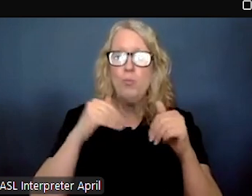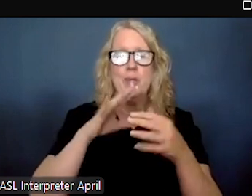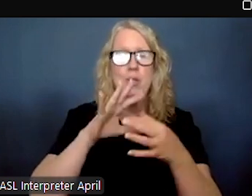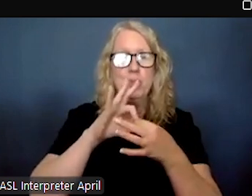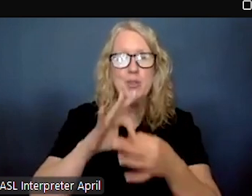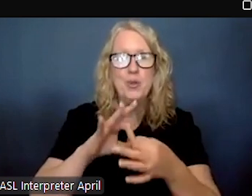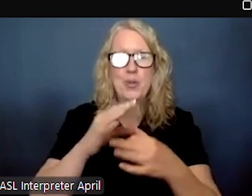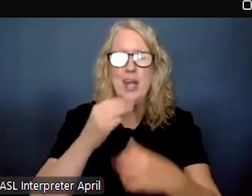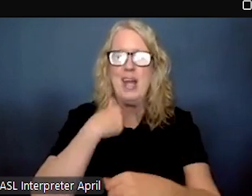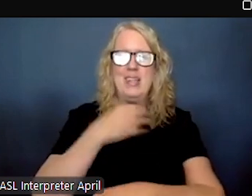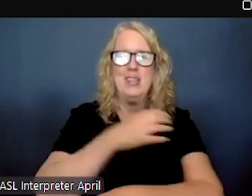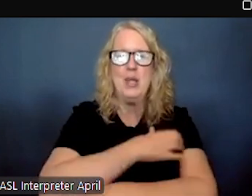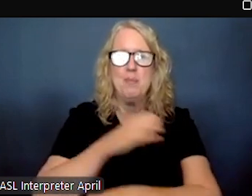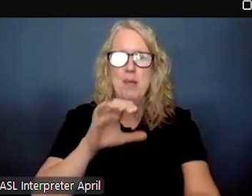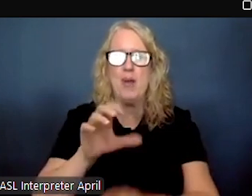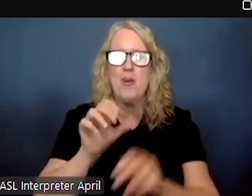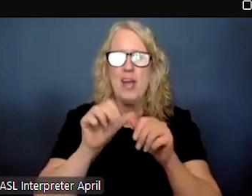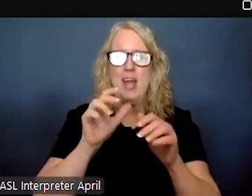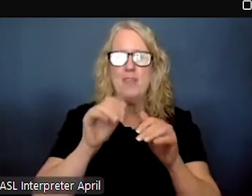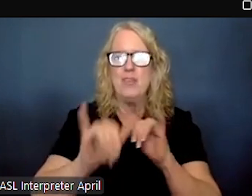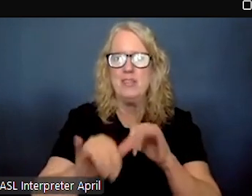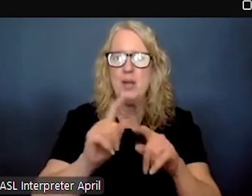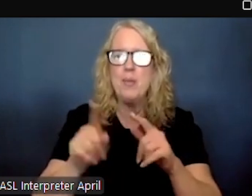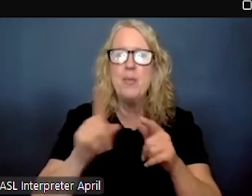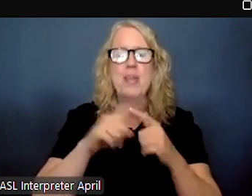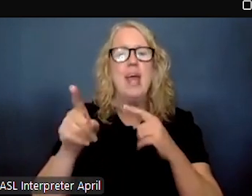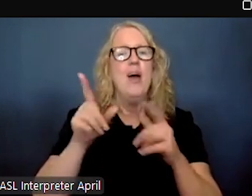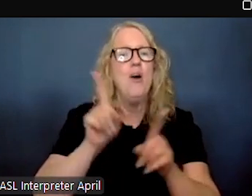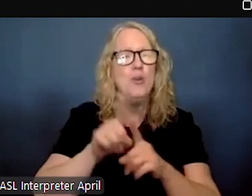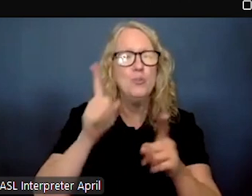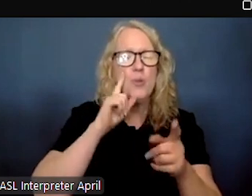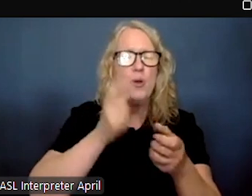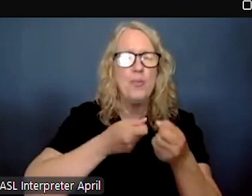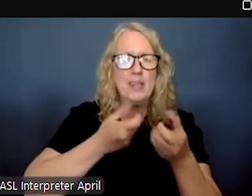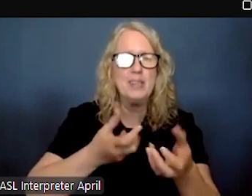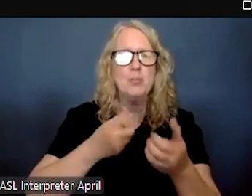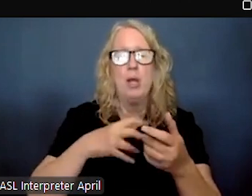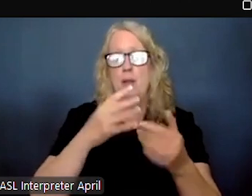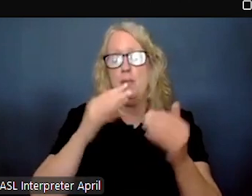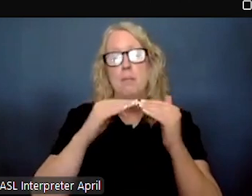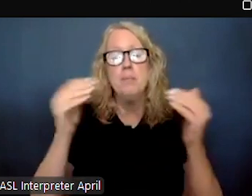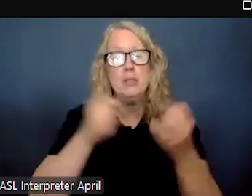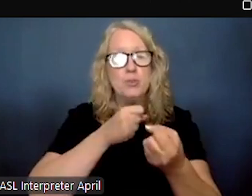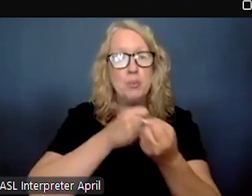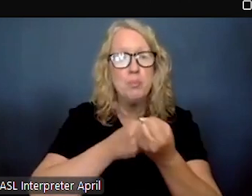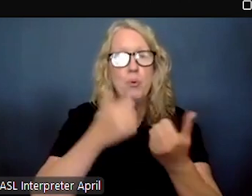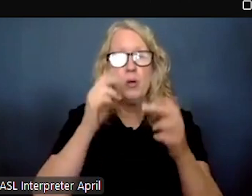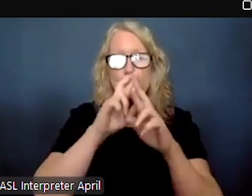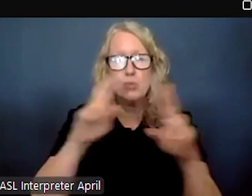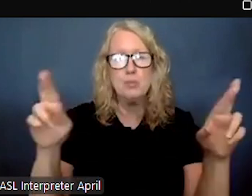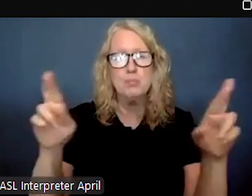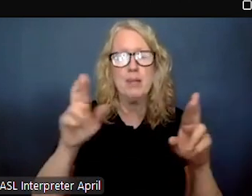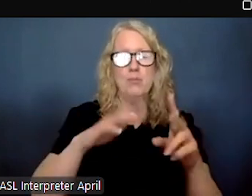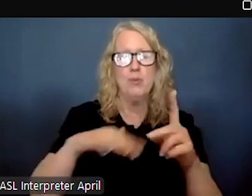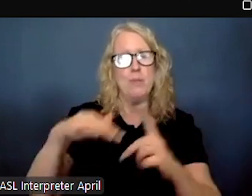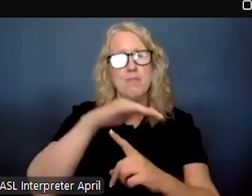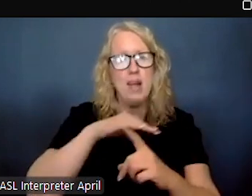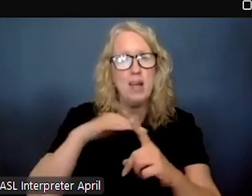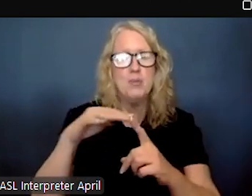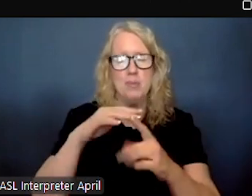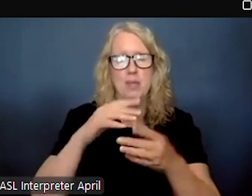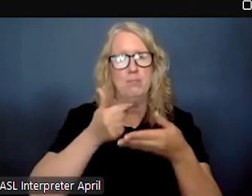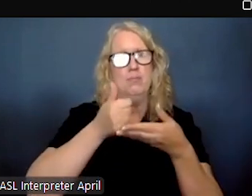and empowered after their stay. And many also express that the peer support and the respectful environment that they're in